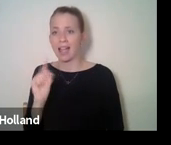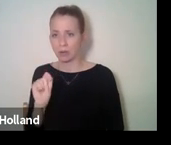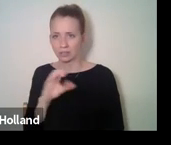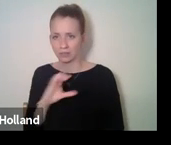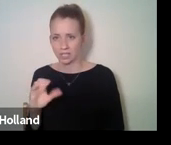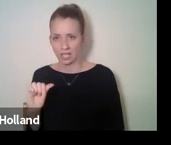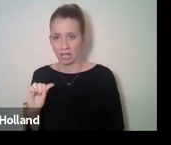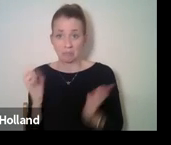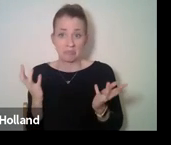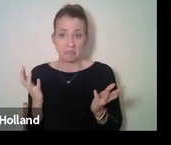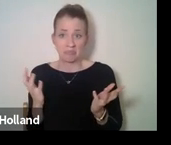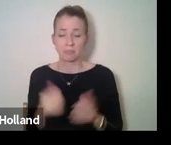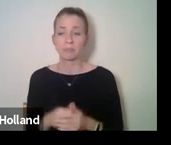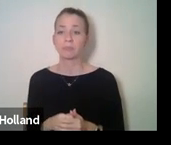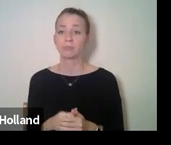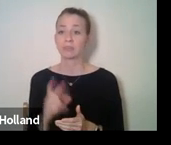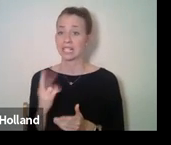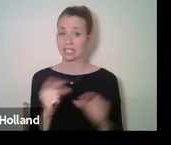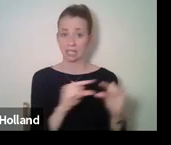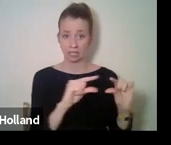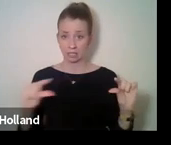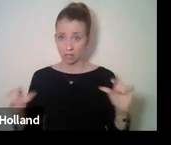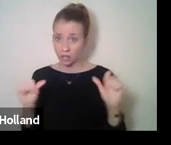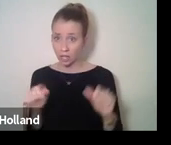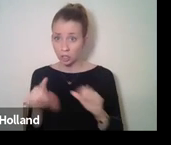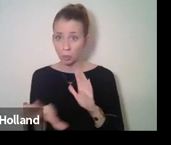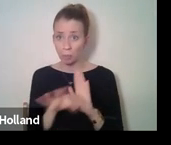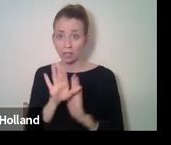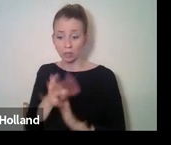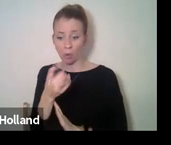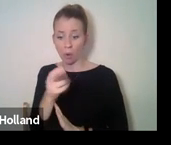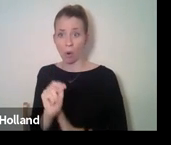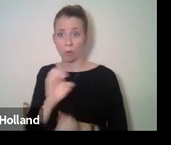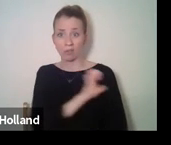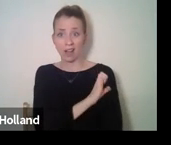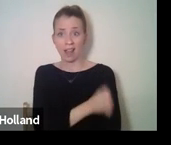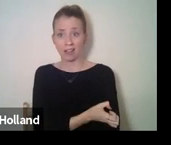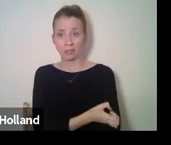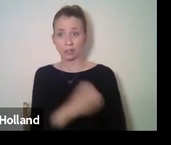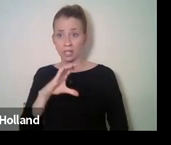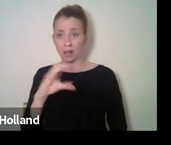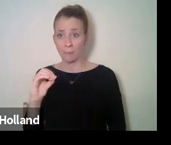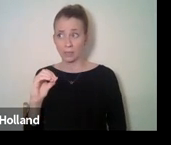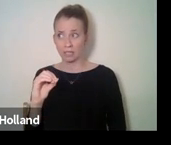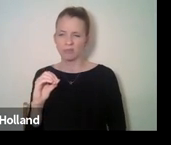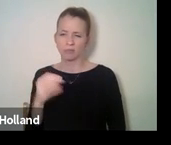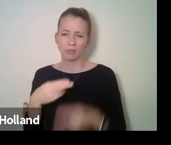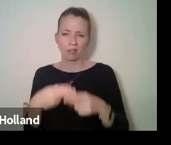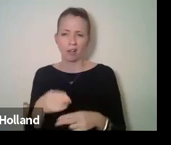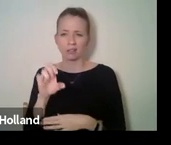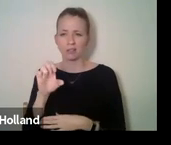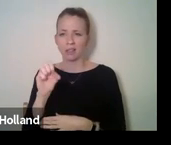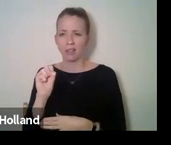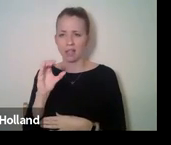Second, could you choose your own energy company called an ESCO? You can do